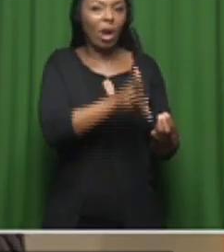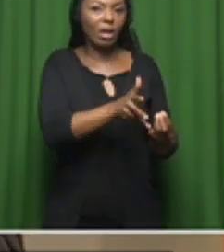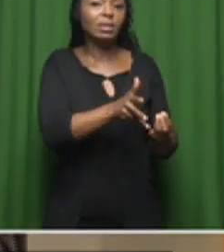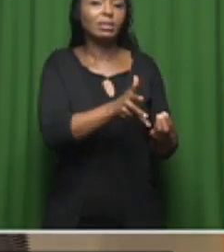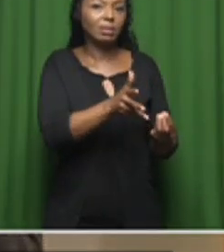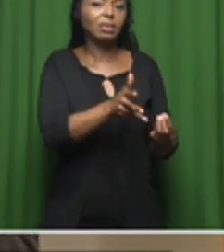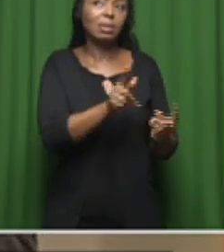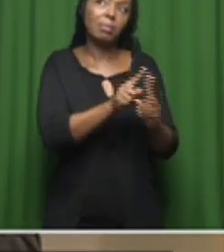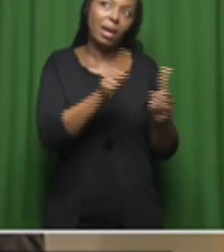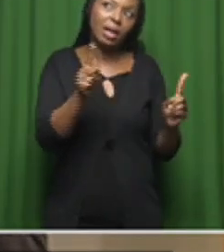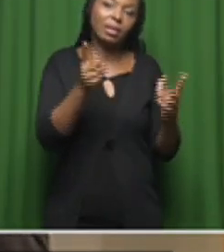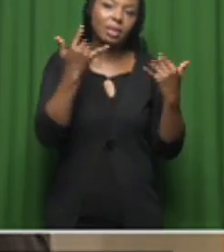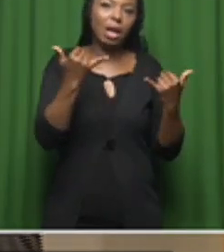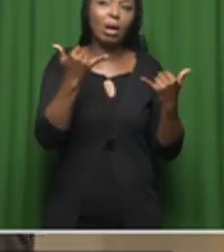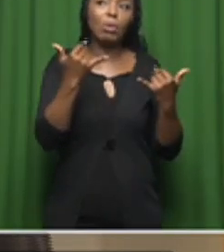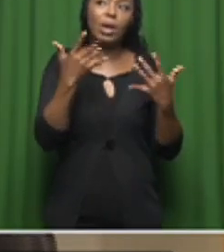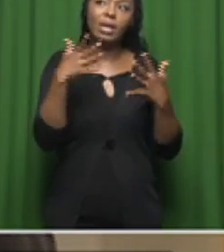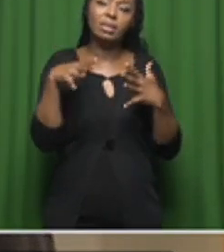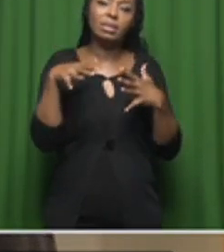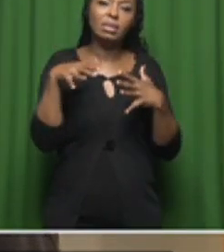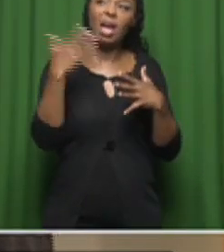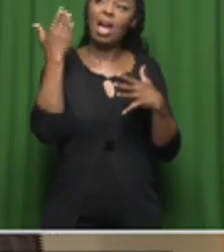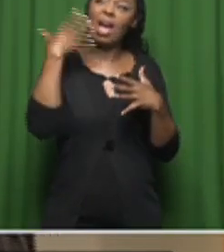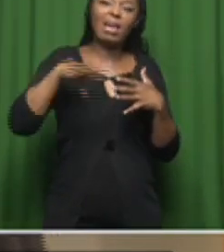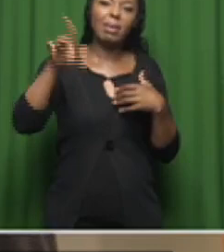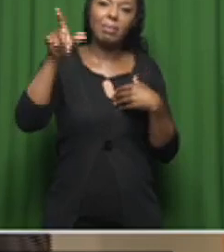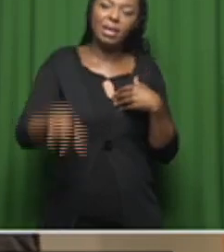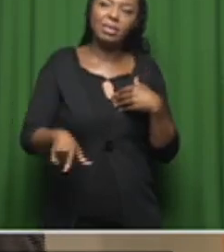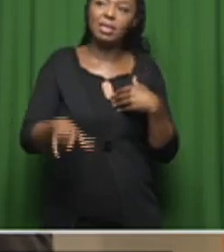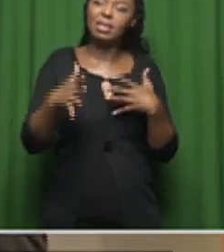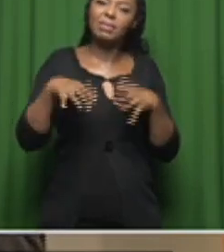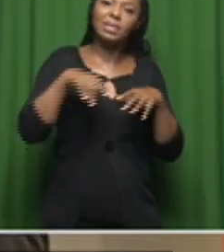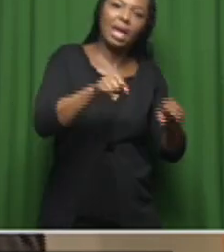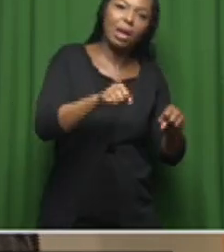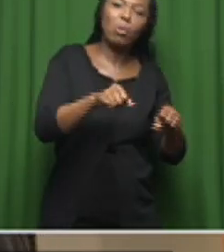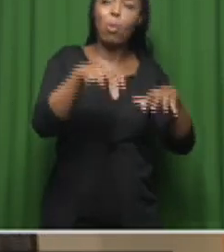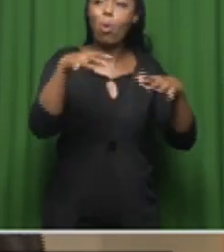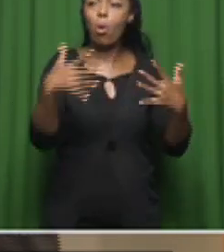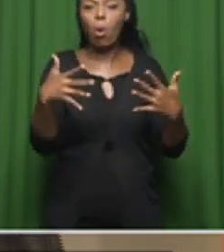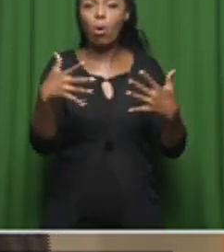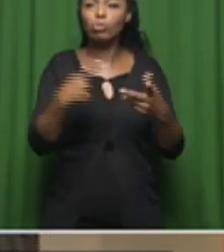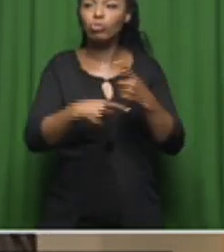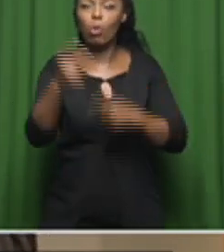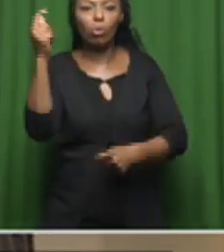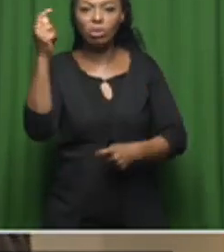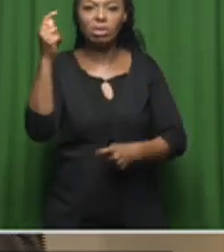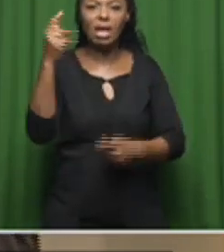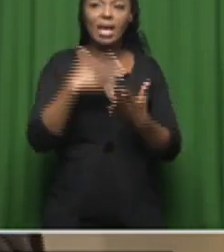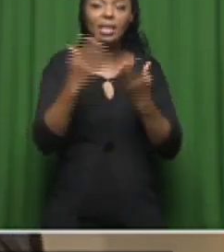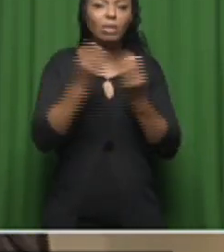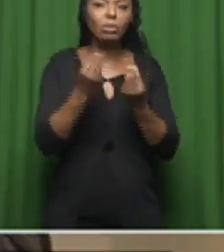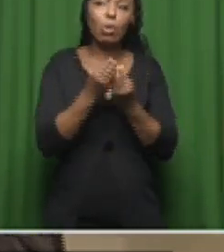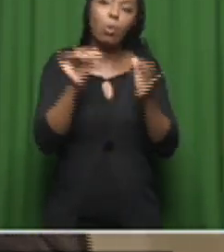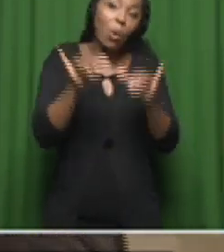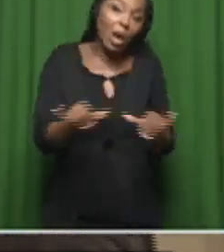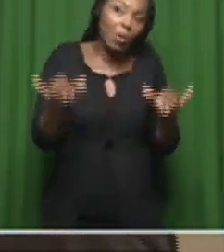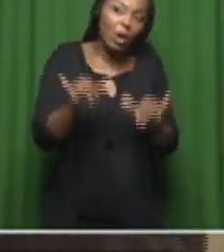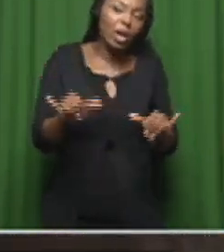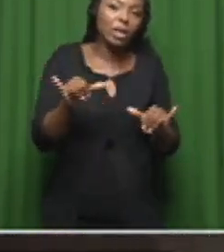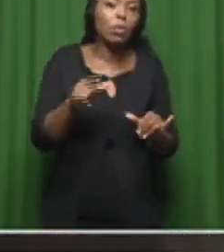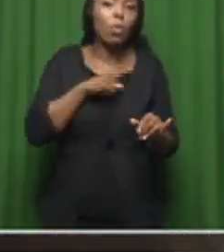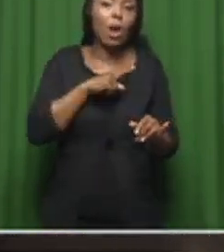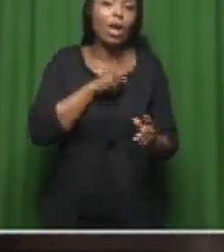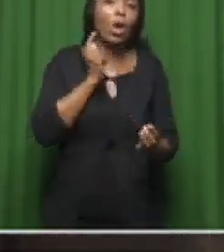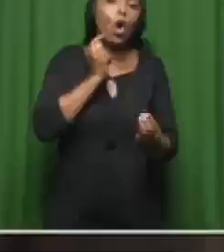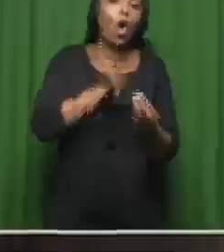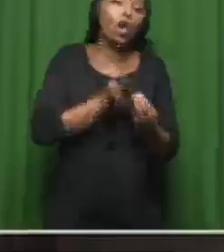it's been taken over by someone else or it's been sold or things like that. So for now, we're still waiting for feedback. Okay.